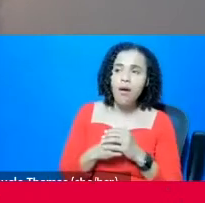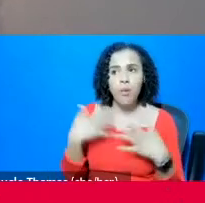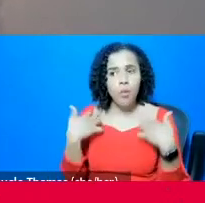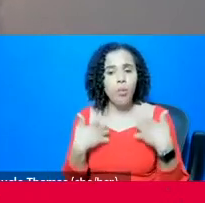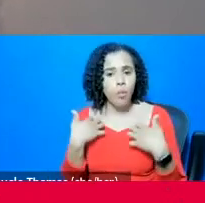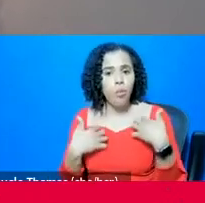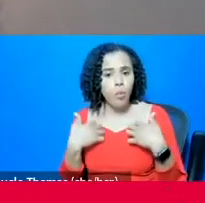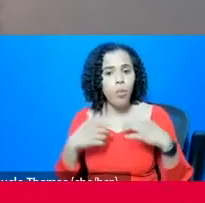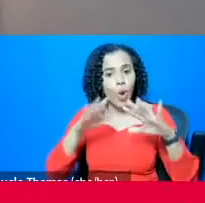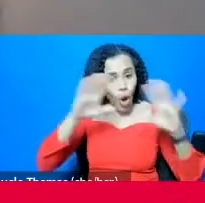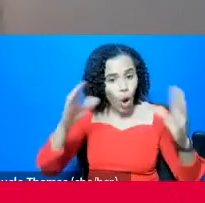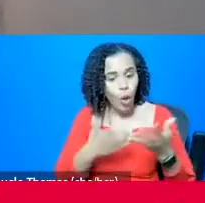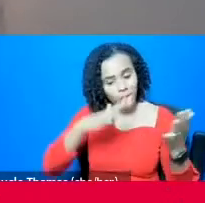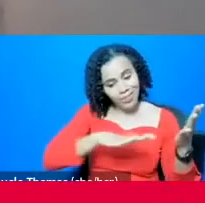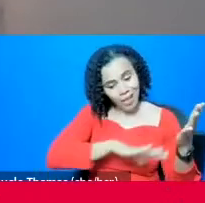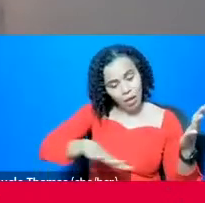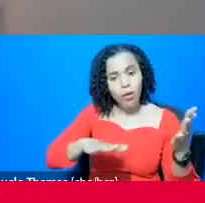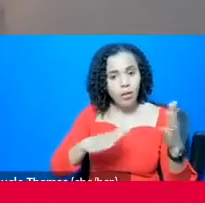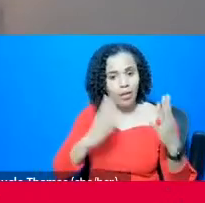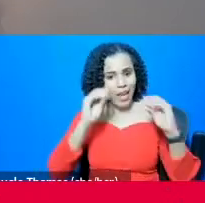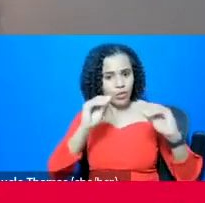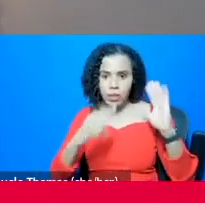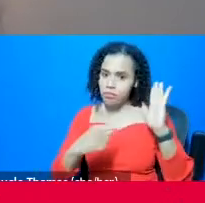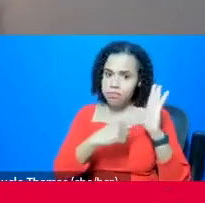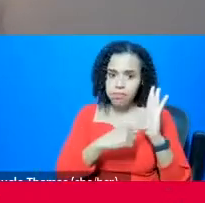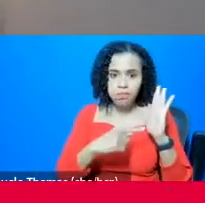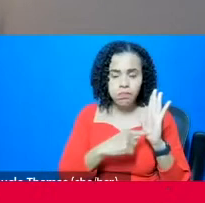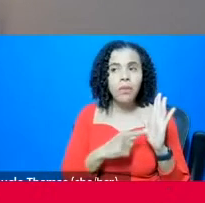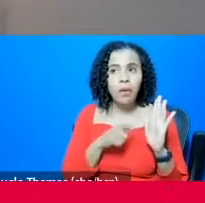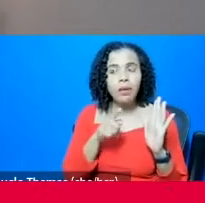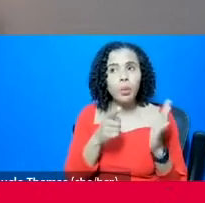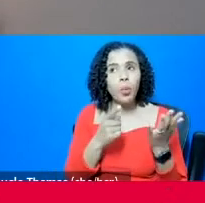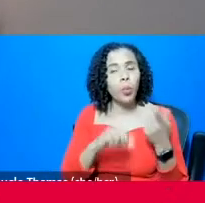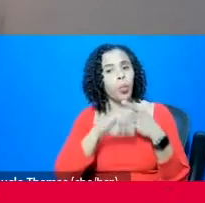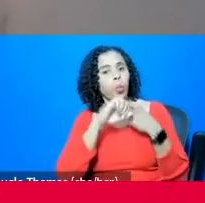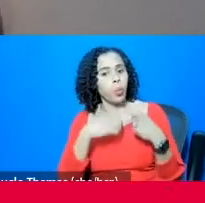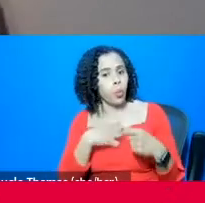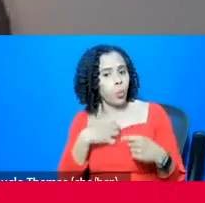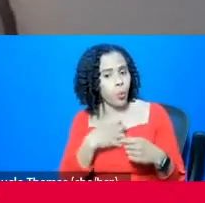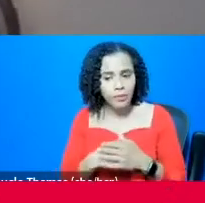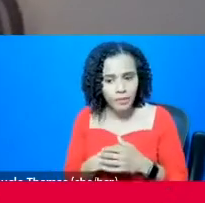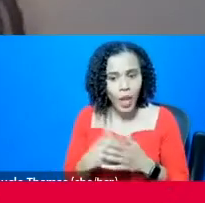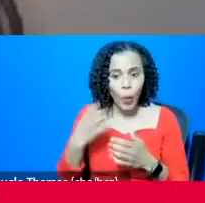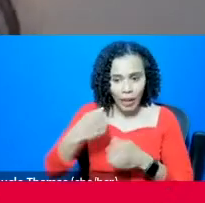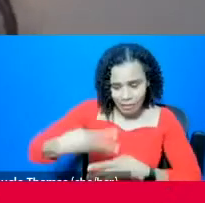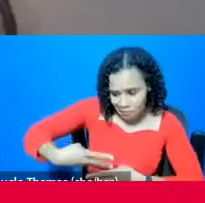plays in the global South. So yeah, really, really insightful. We've got so many questions.